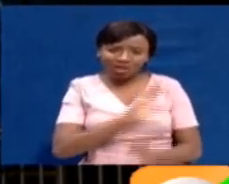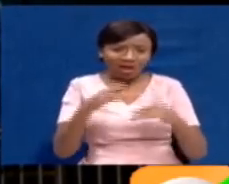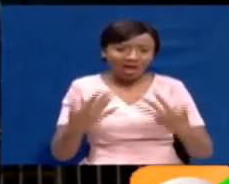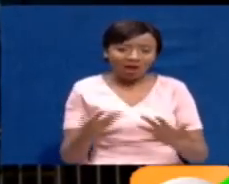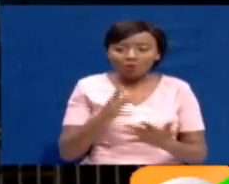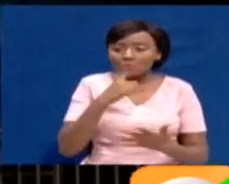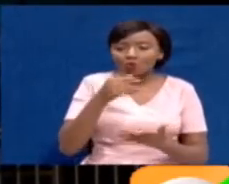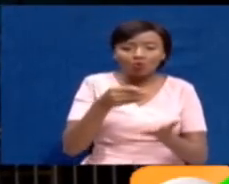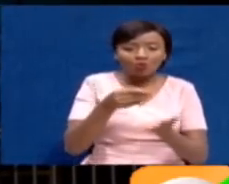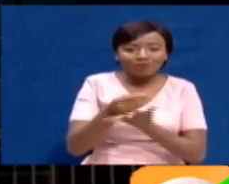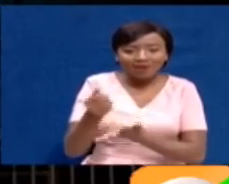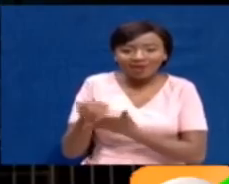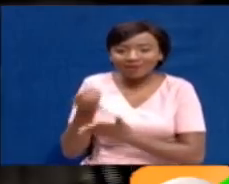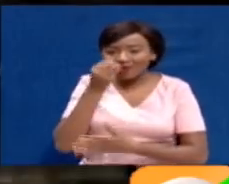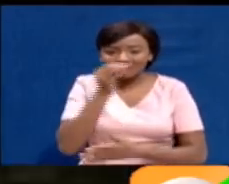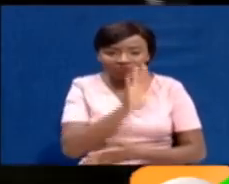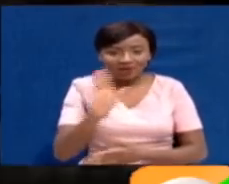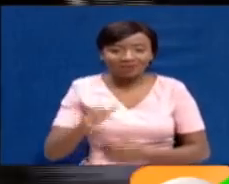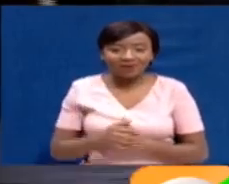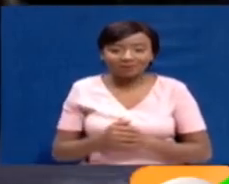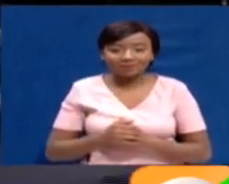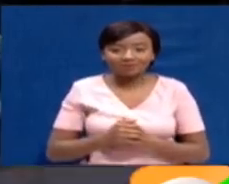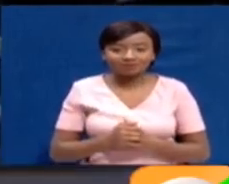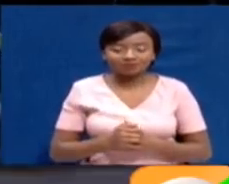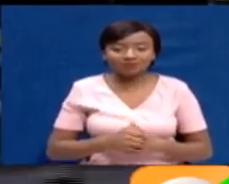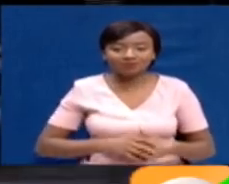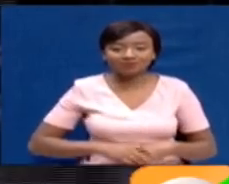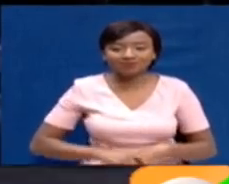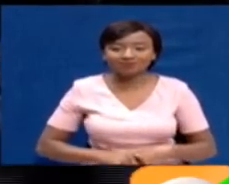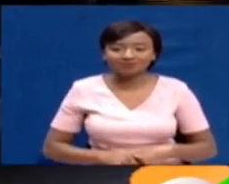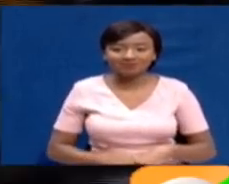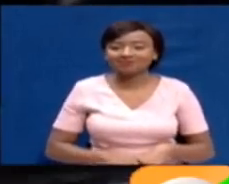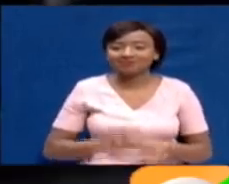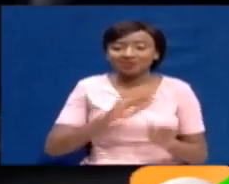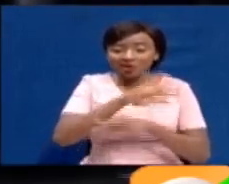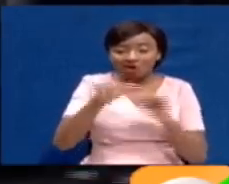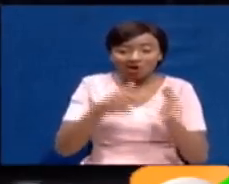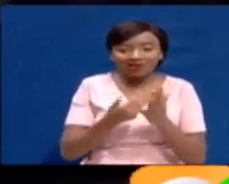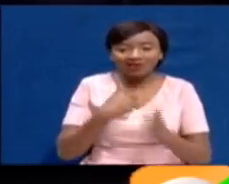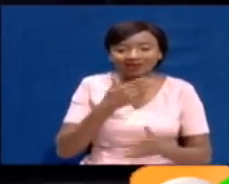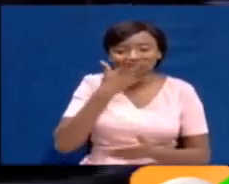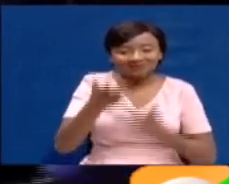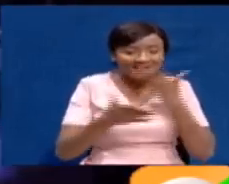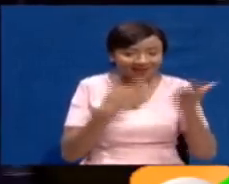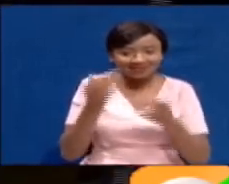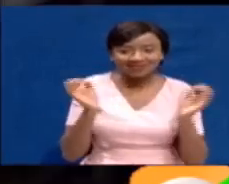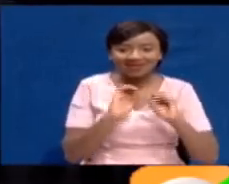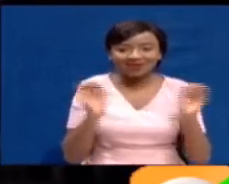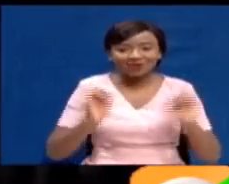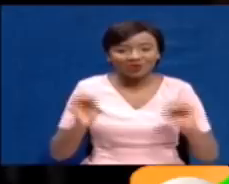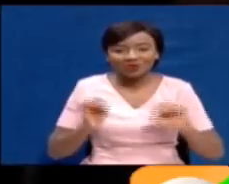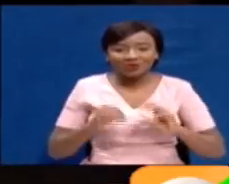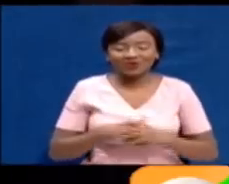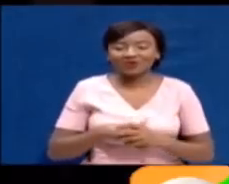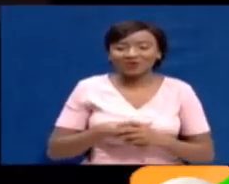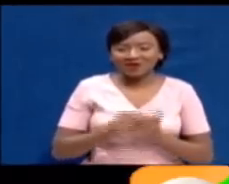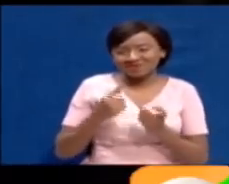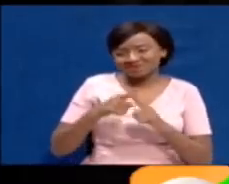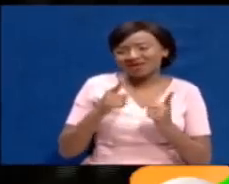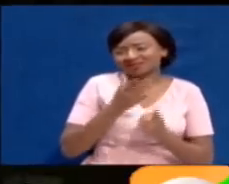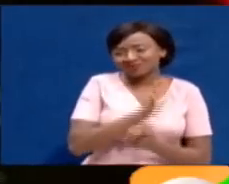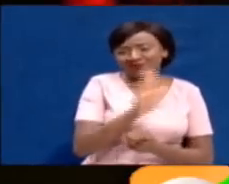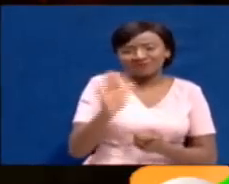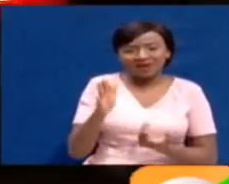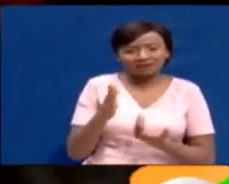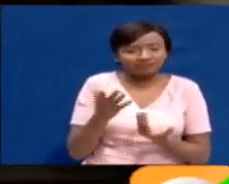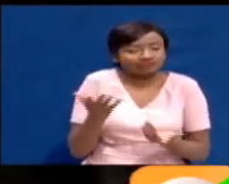their bills? A good question, right? Not every one of them has an answer to the difficult times the world is facing, but some